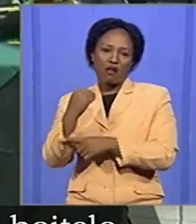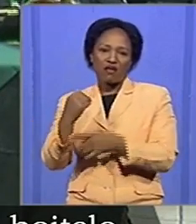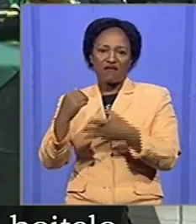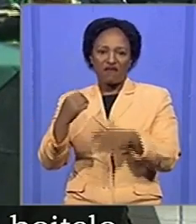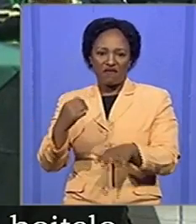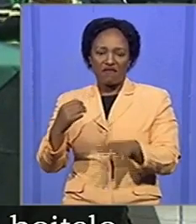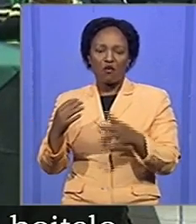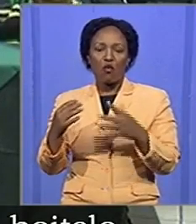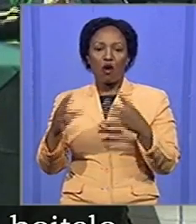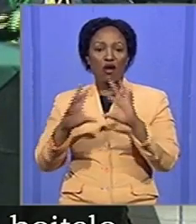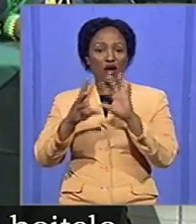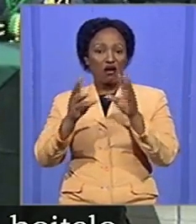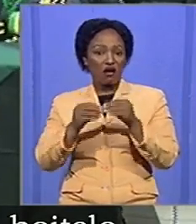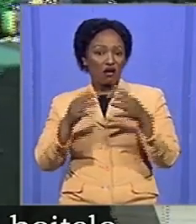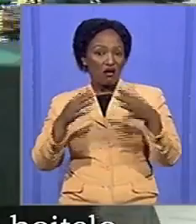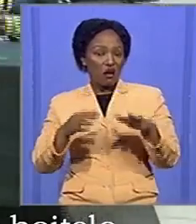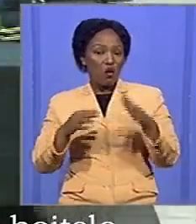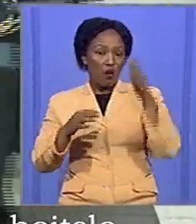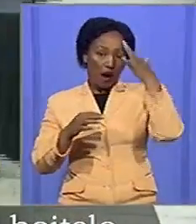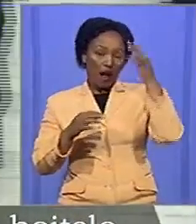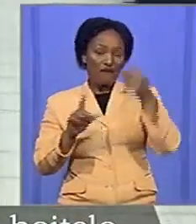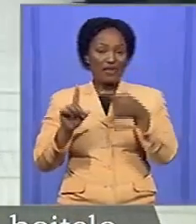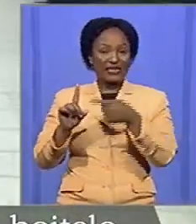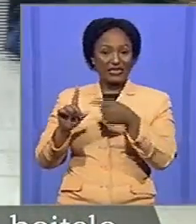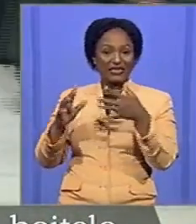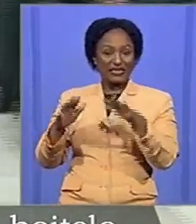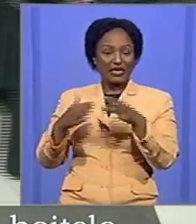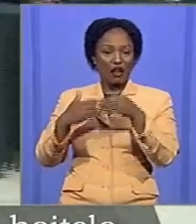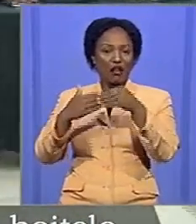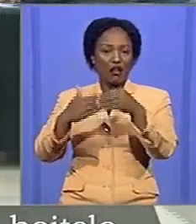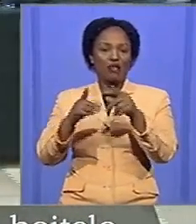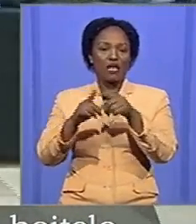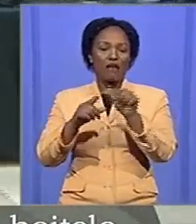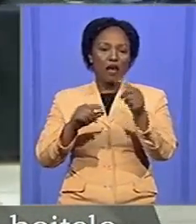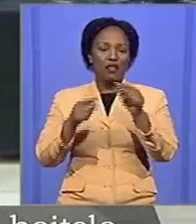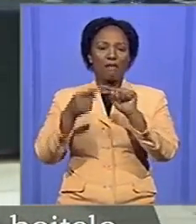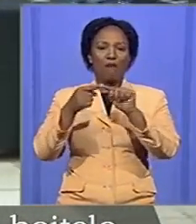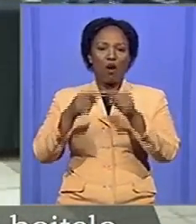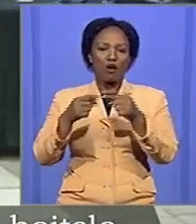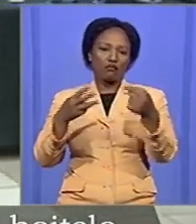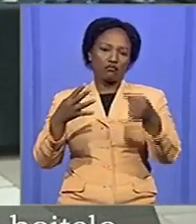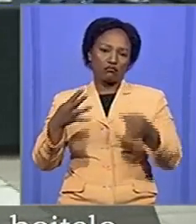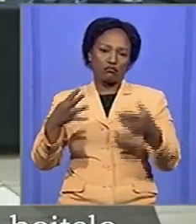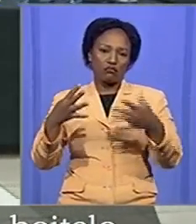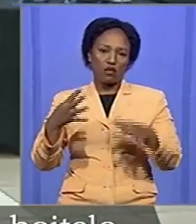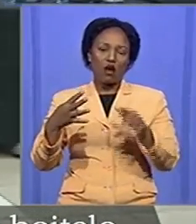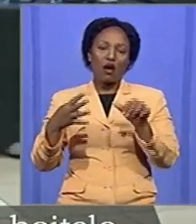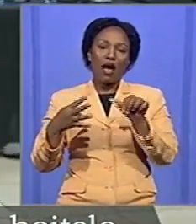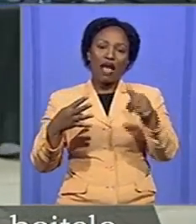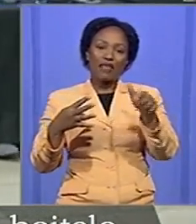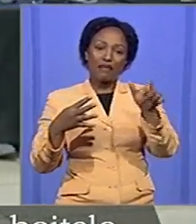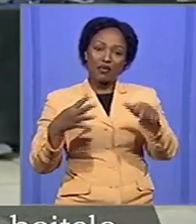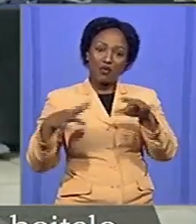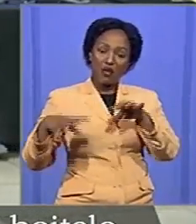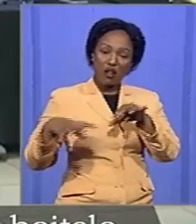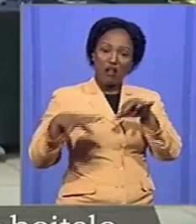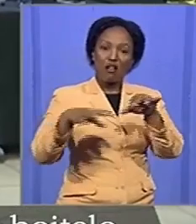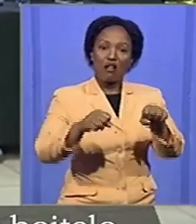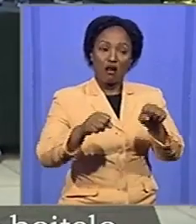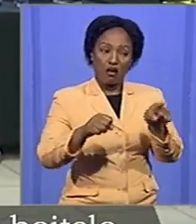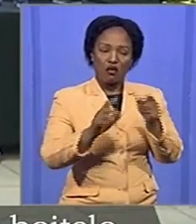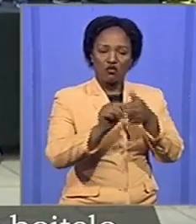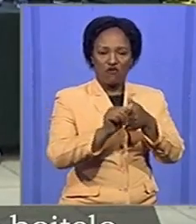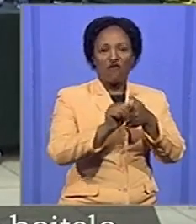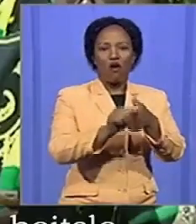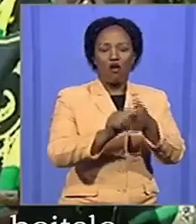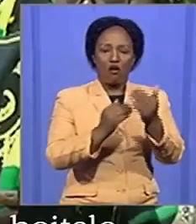ka ga diphihlelelo tšeo mmusho wa gagwe o di dirilego le go golela ditsela dintlha tše bohlokwa tšeo mmusho wo o tlago o swanetše go di šala morago